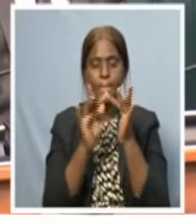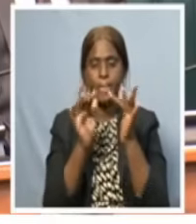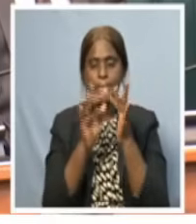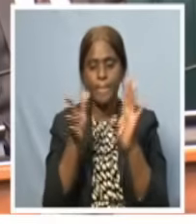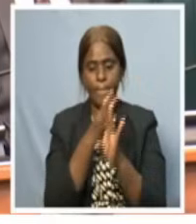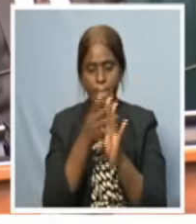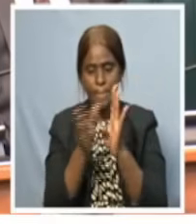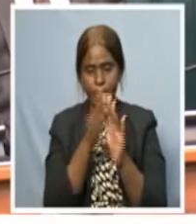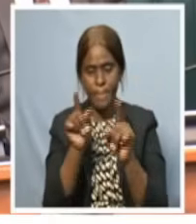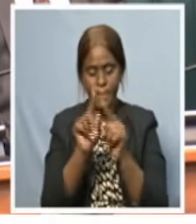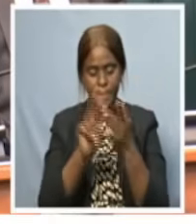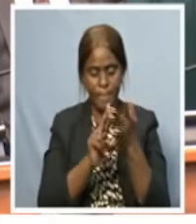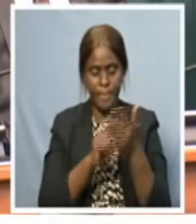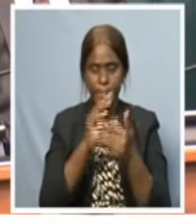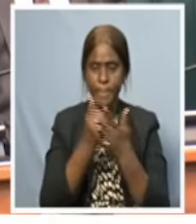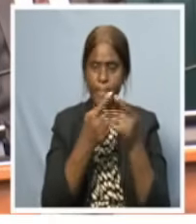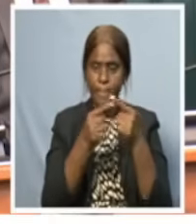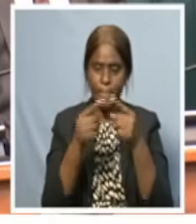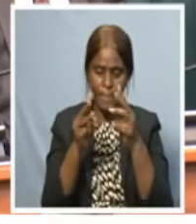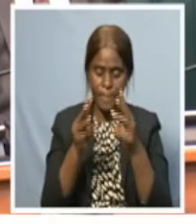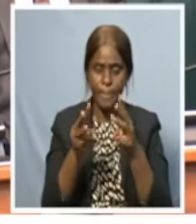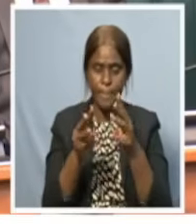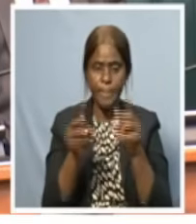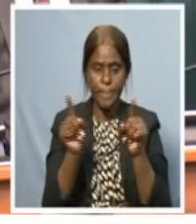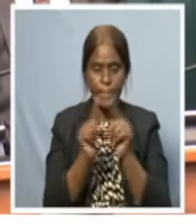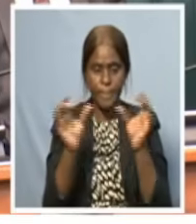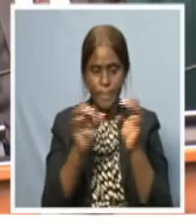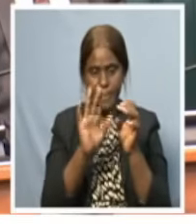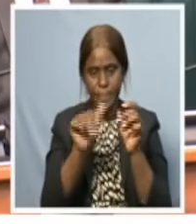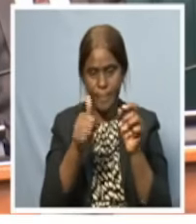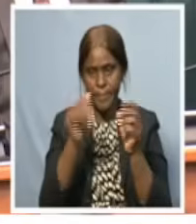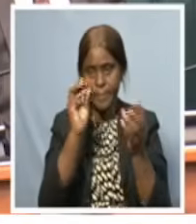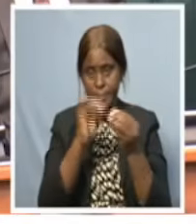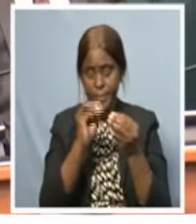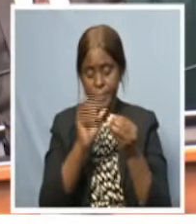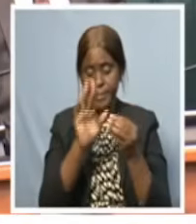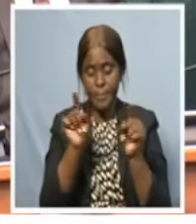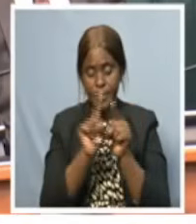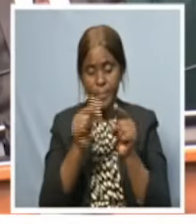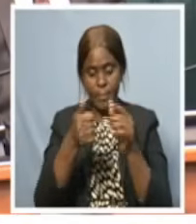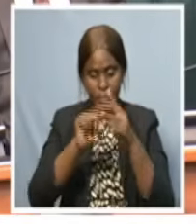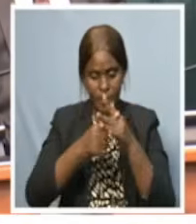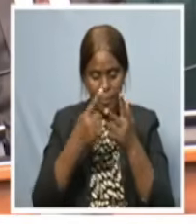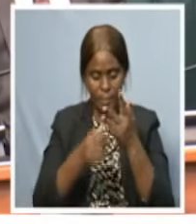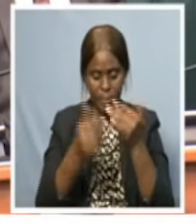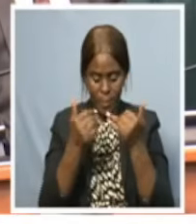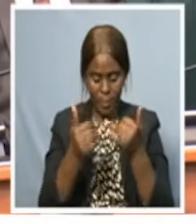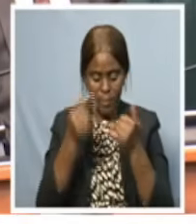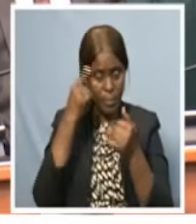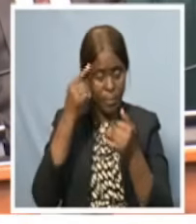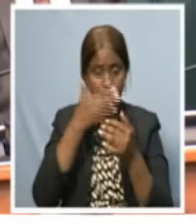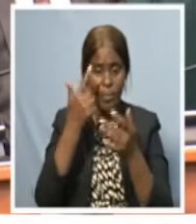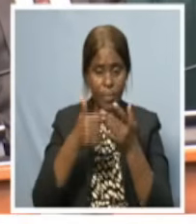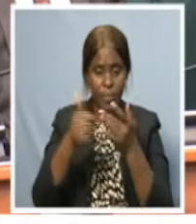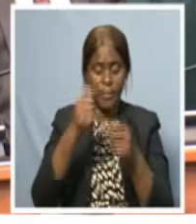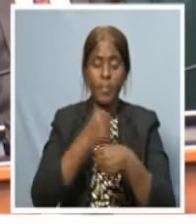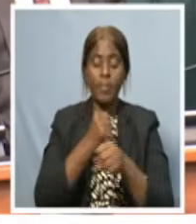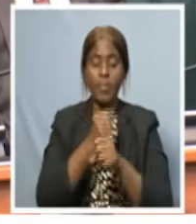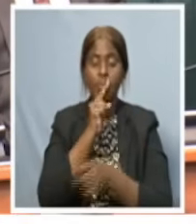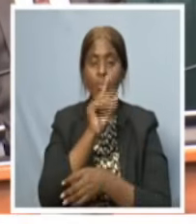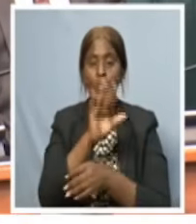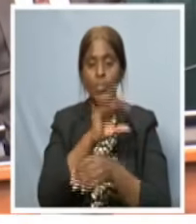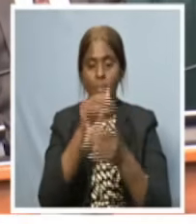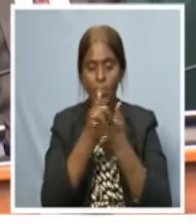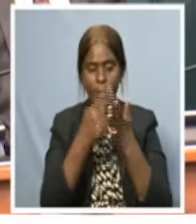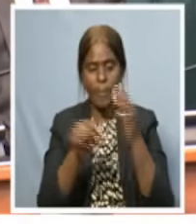abuse reporting mechanism. The committee further recommends that the government should ensure